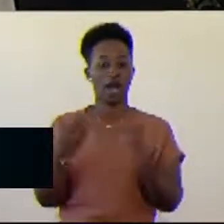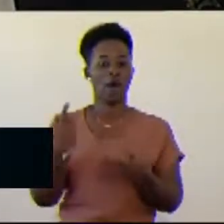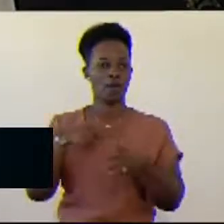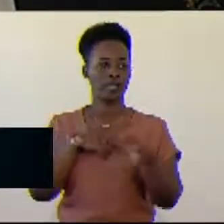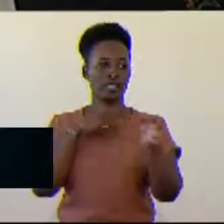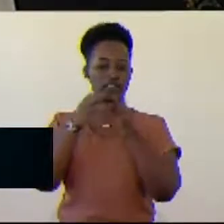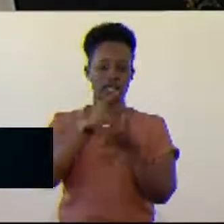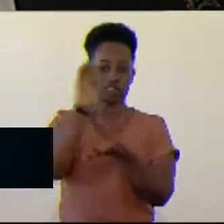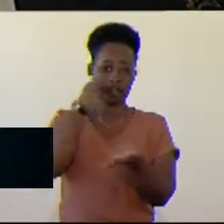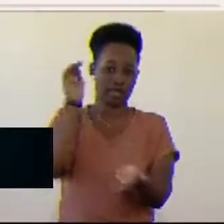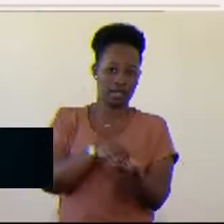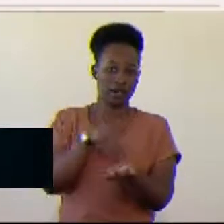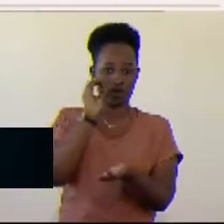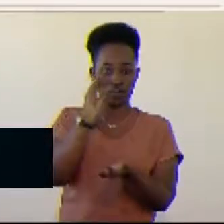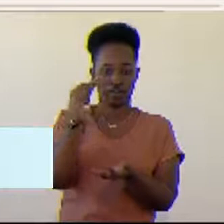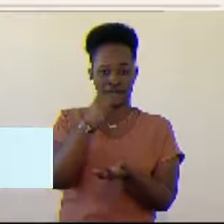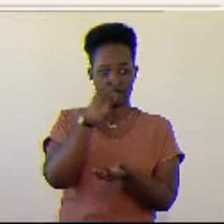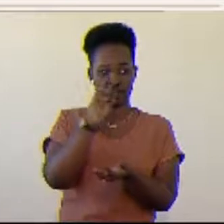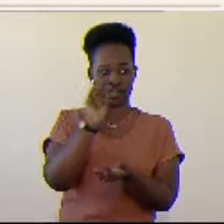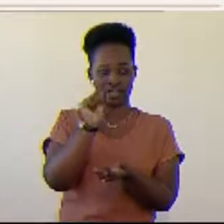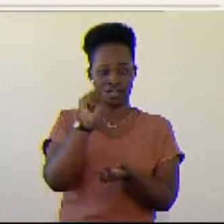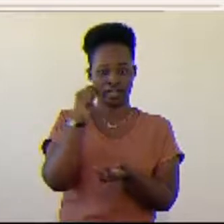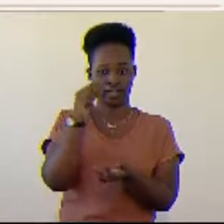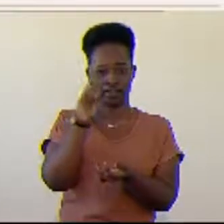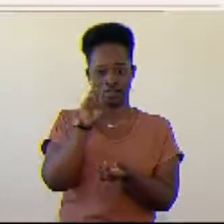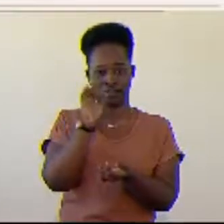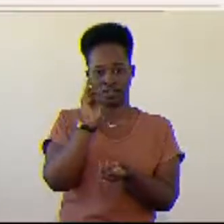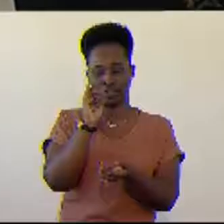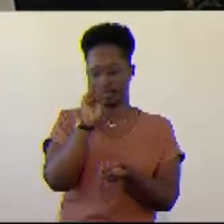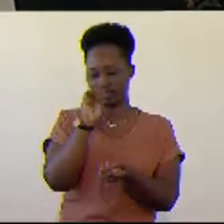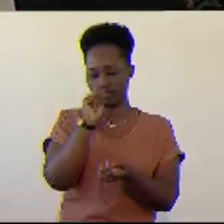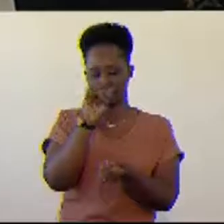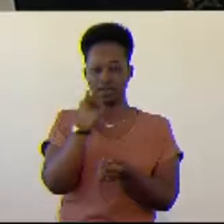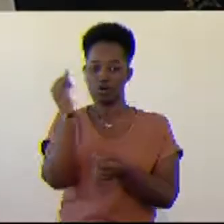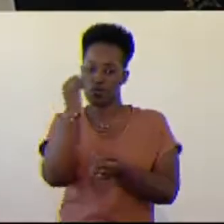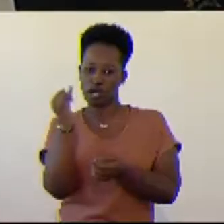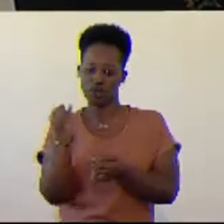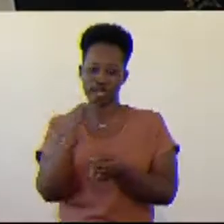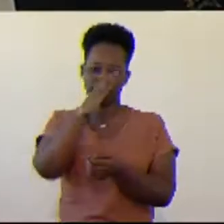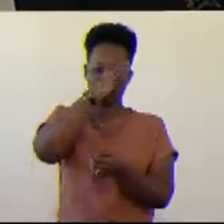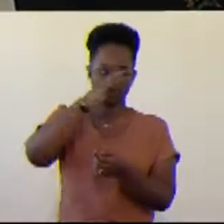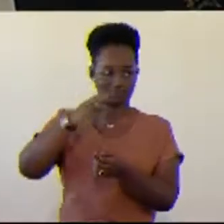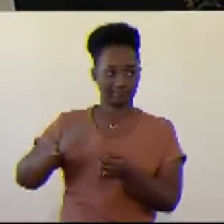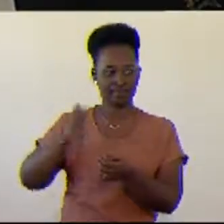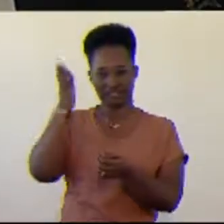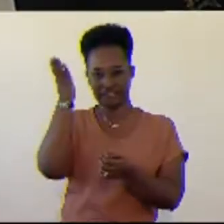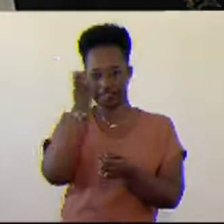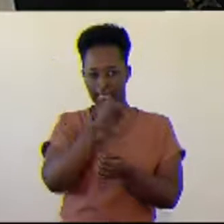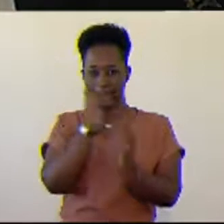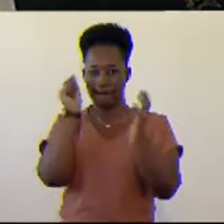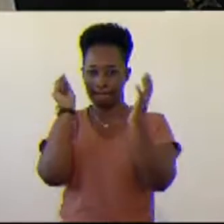center of gravity? So you draw a diagonal here and there. You see where these two diagonals